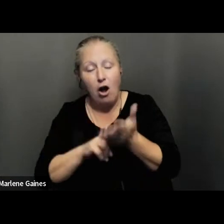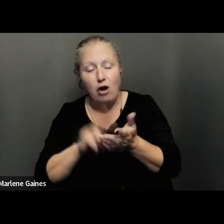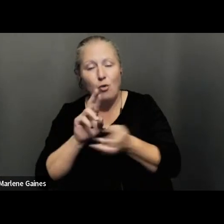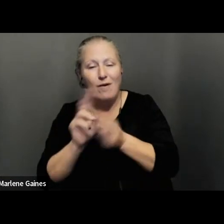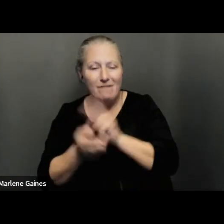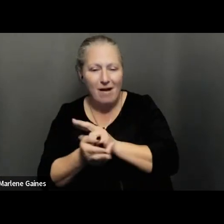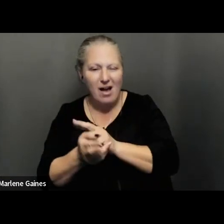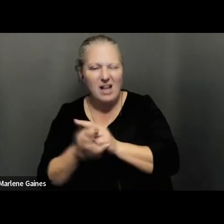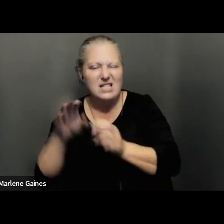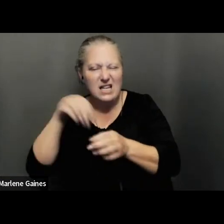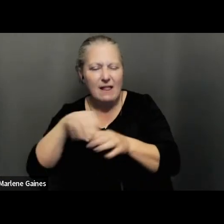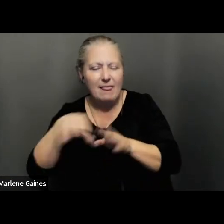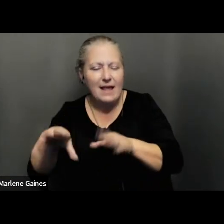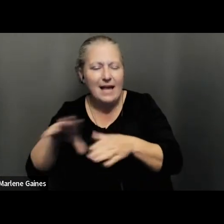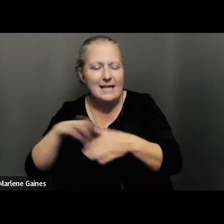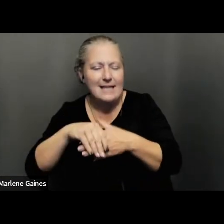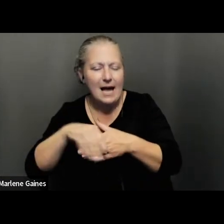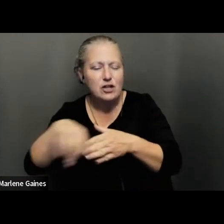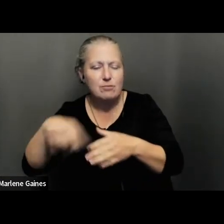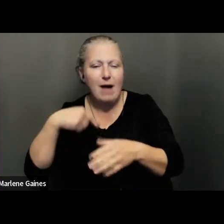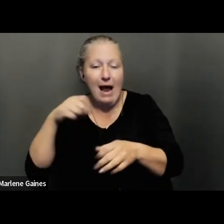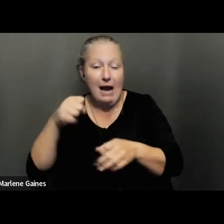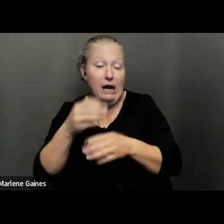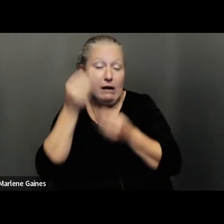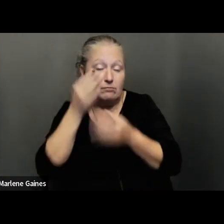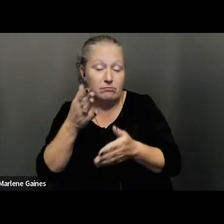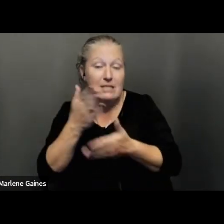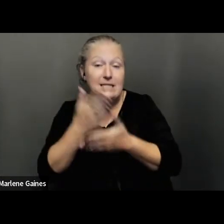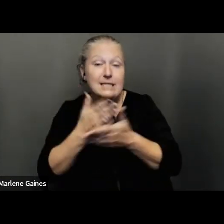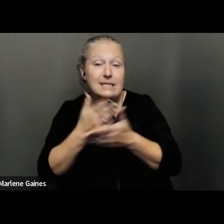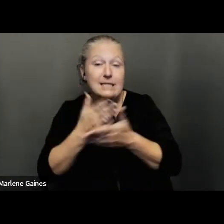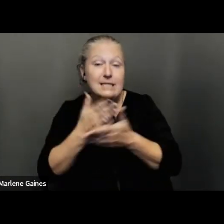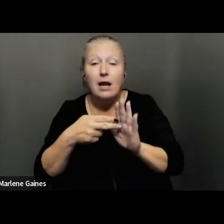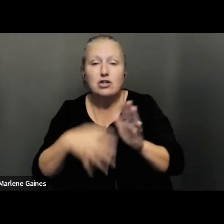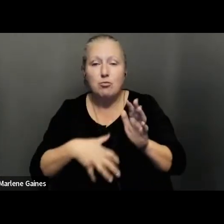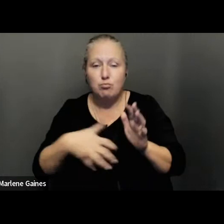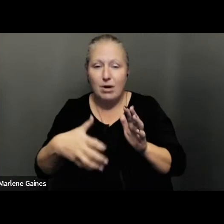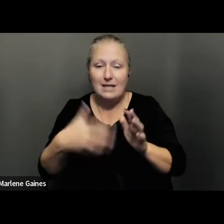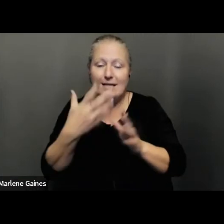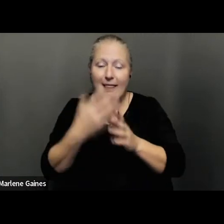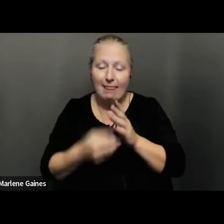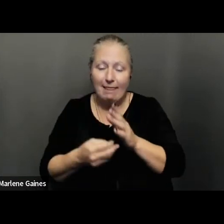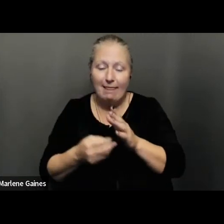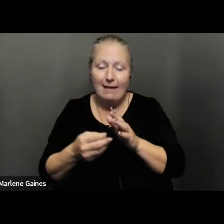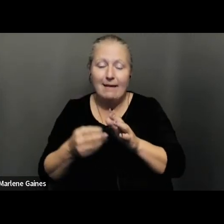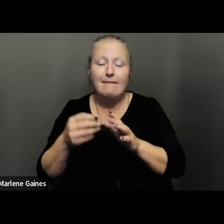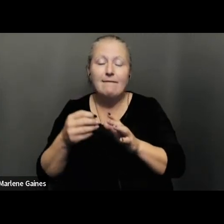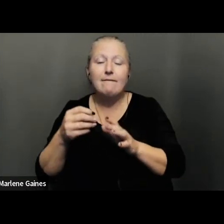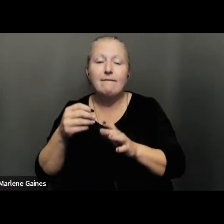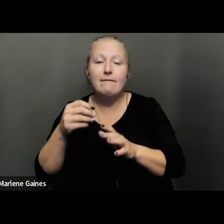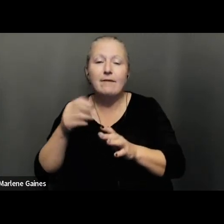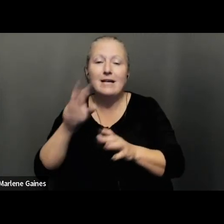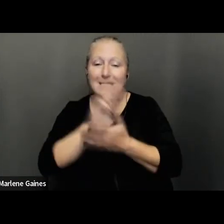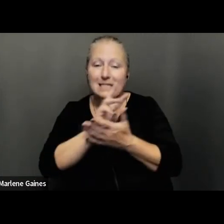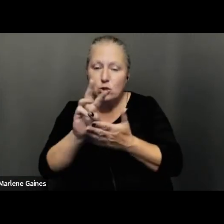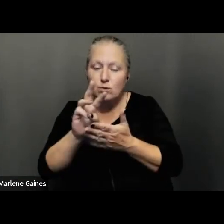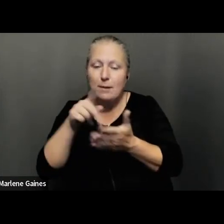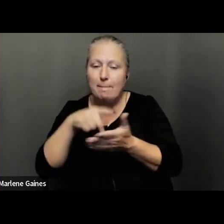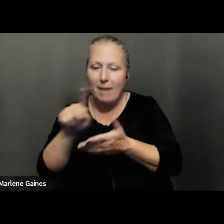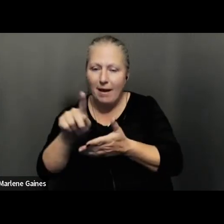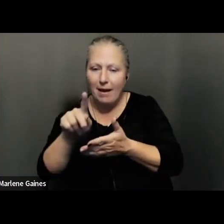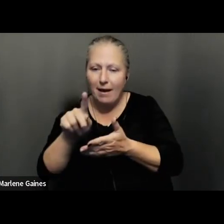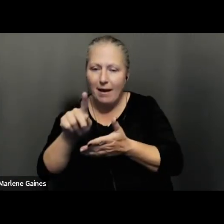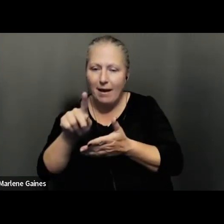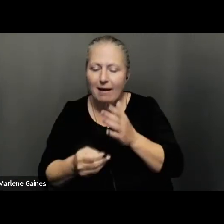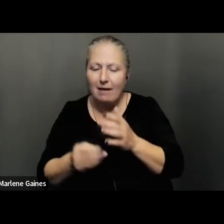the attachment. I can share that some of the highlights include pregnancy leave was increased to 6 weeks of paid leave. Classified